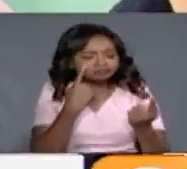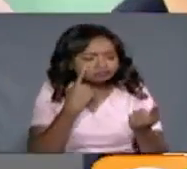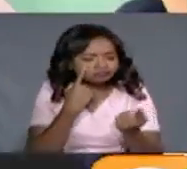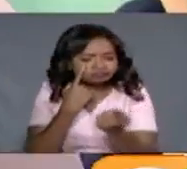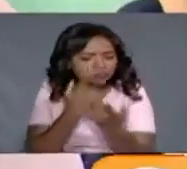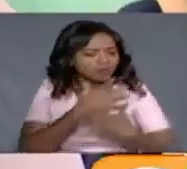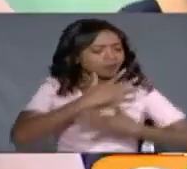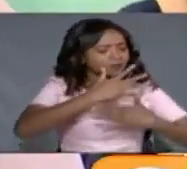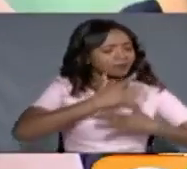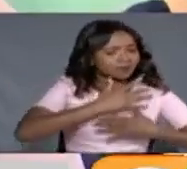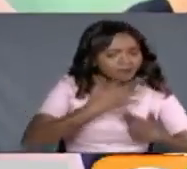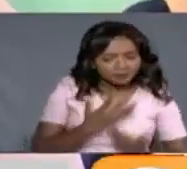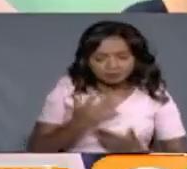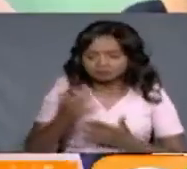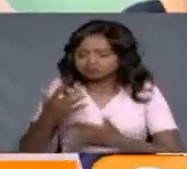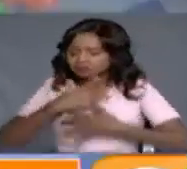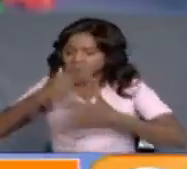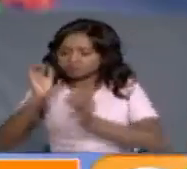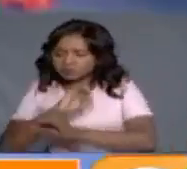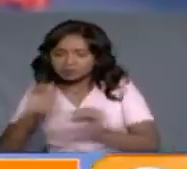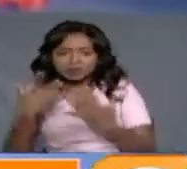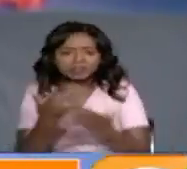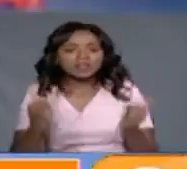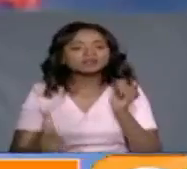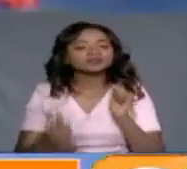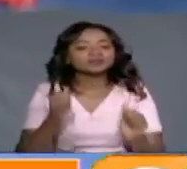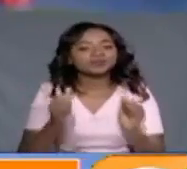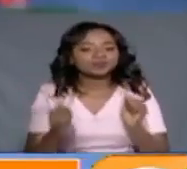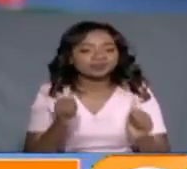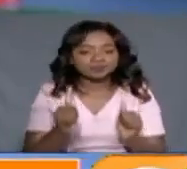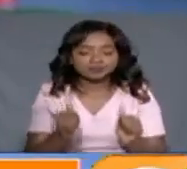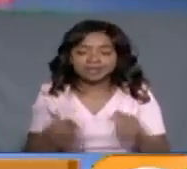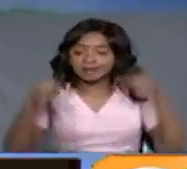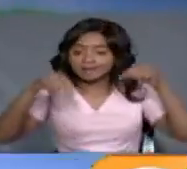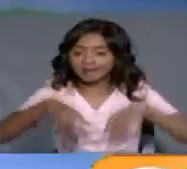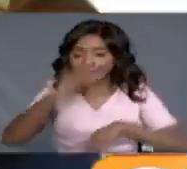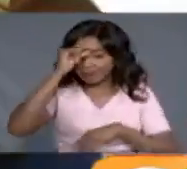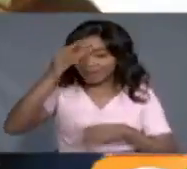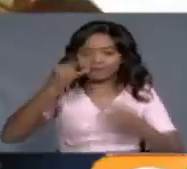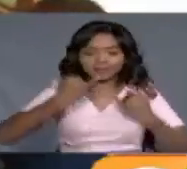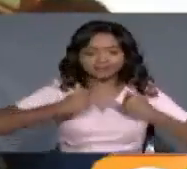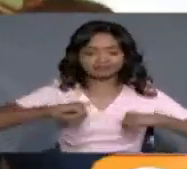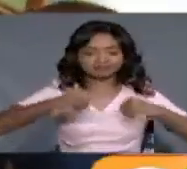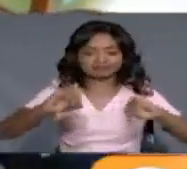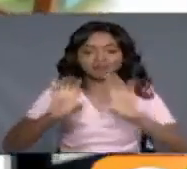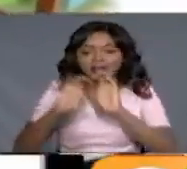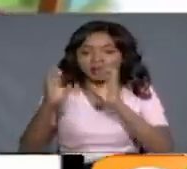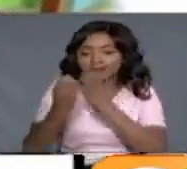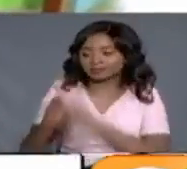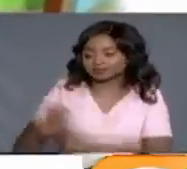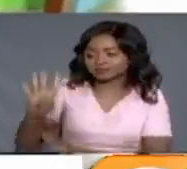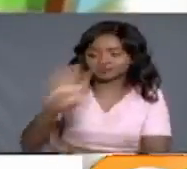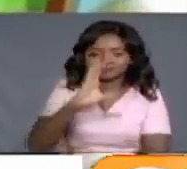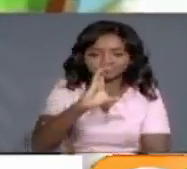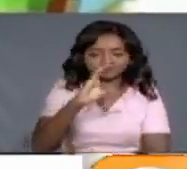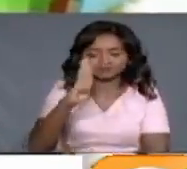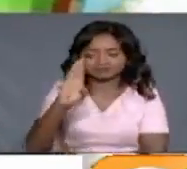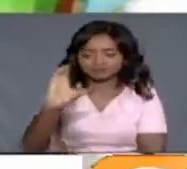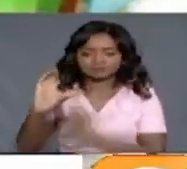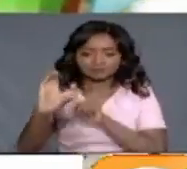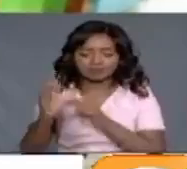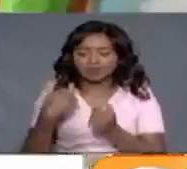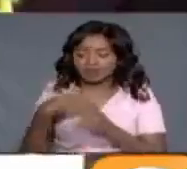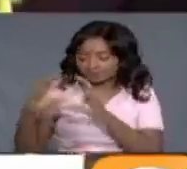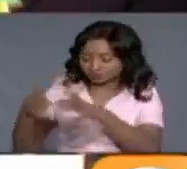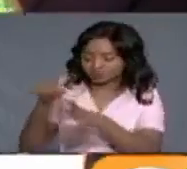and non-living things within their environment. At a time when the government is rolling out the CBC in grade 4, a crucial group that has only